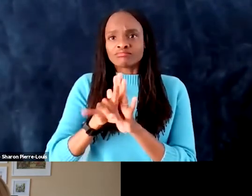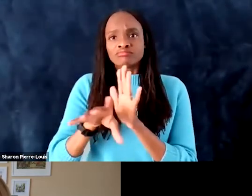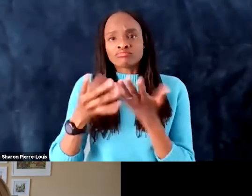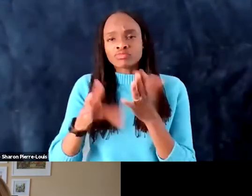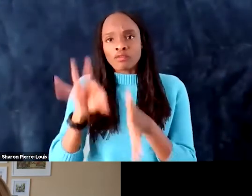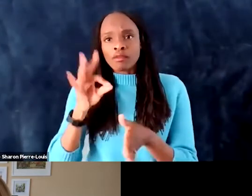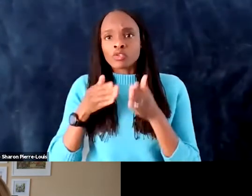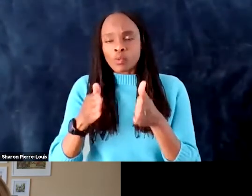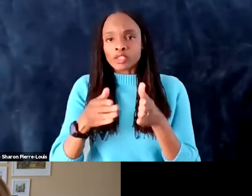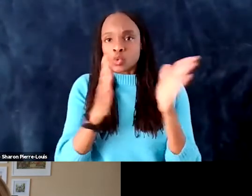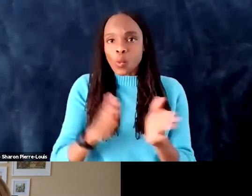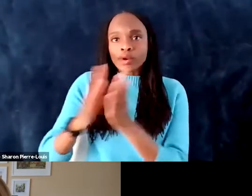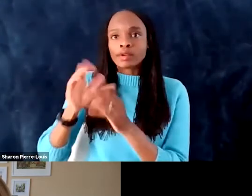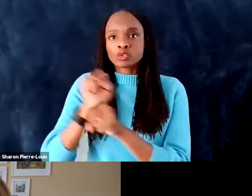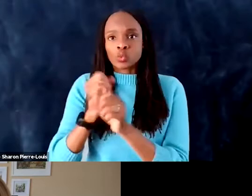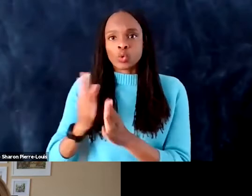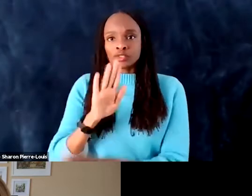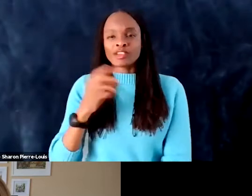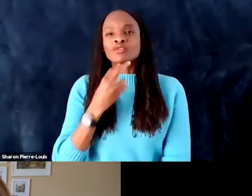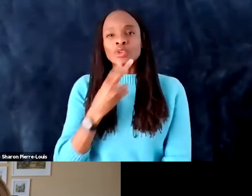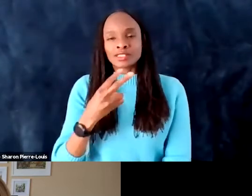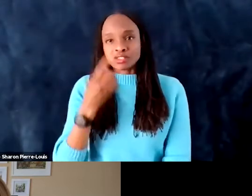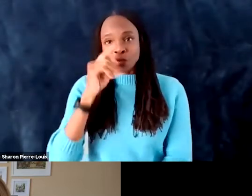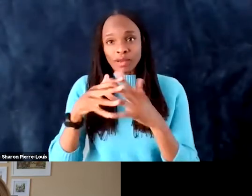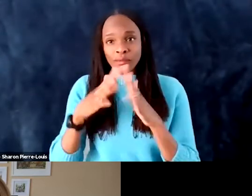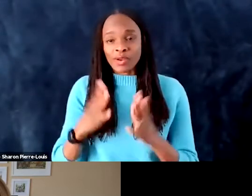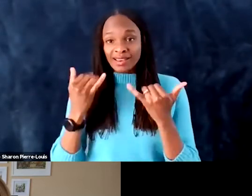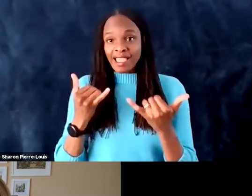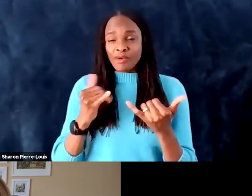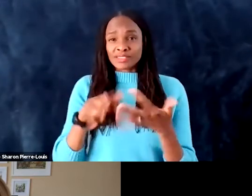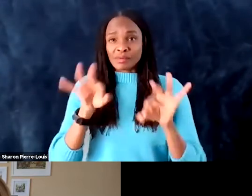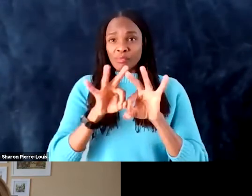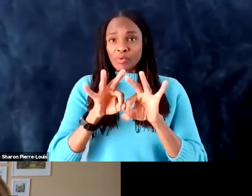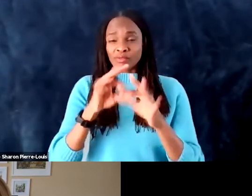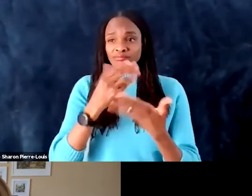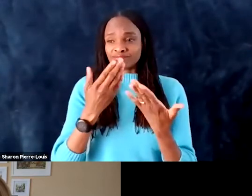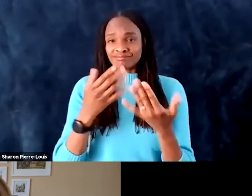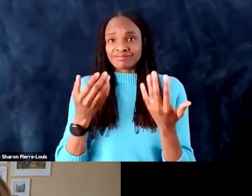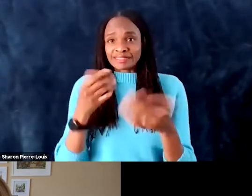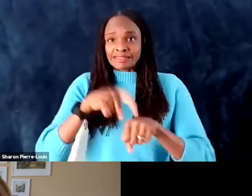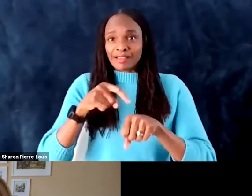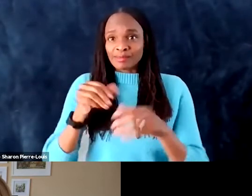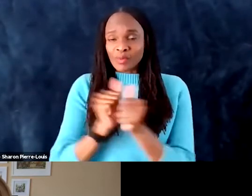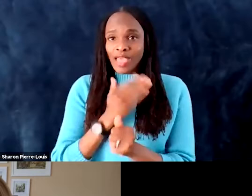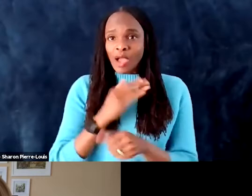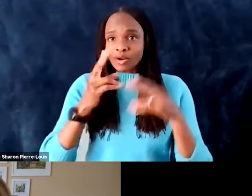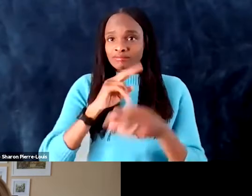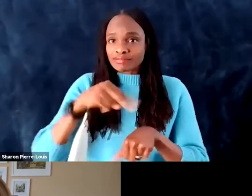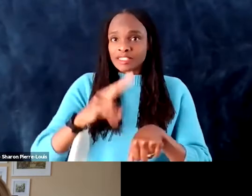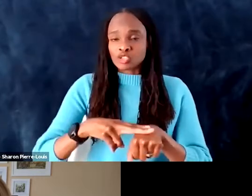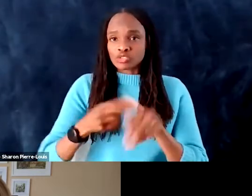amplify the voice of working Americans. We are actually at a critical juncture in our nation's recovery, and there are so many questions